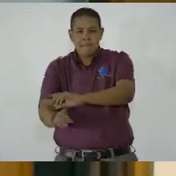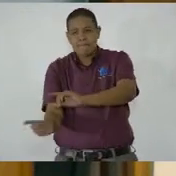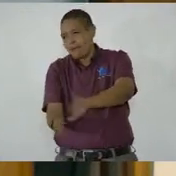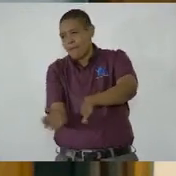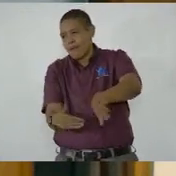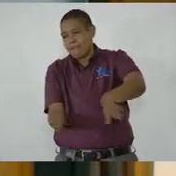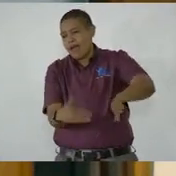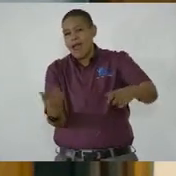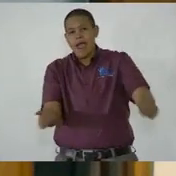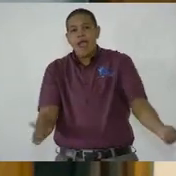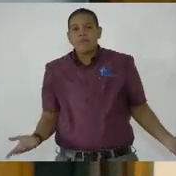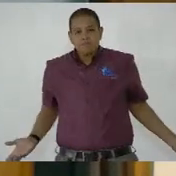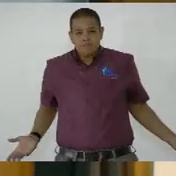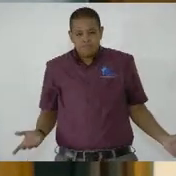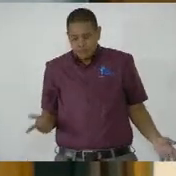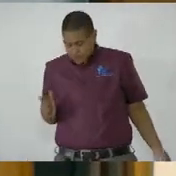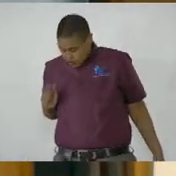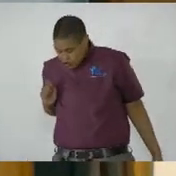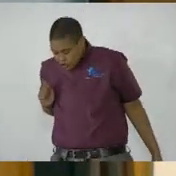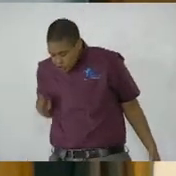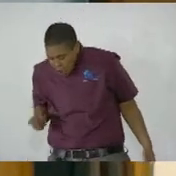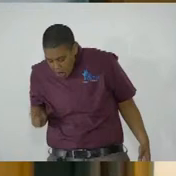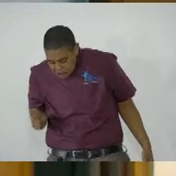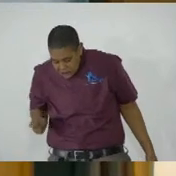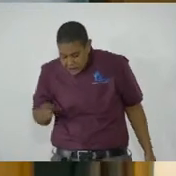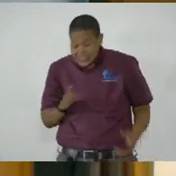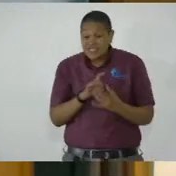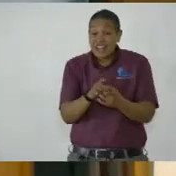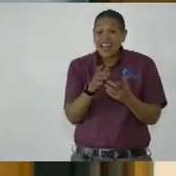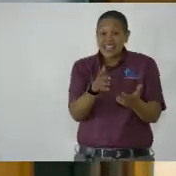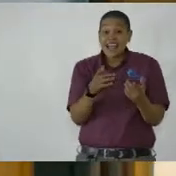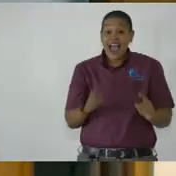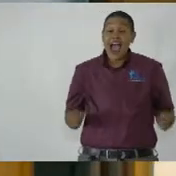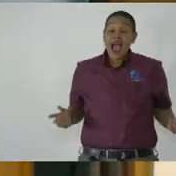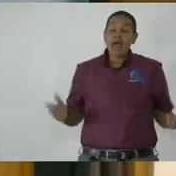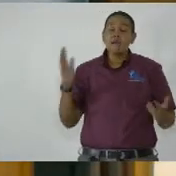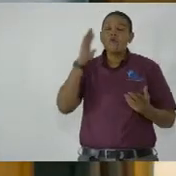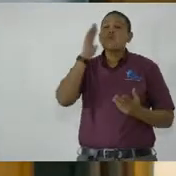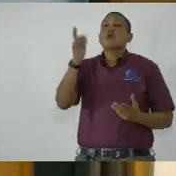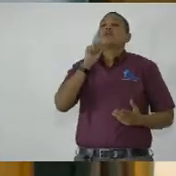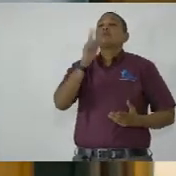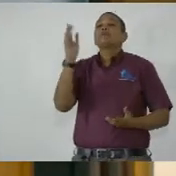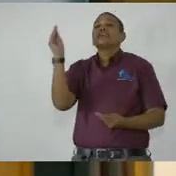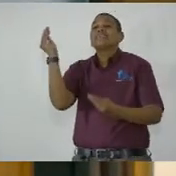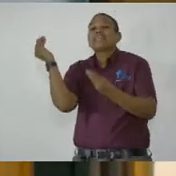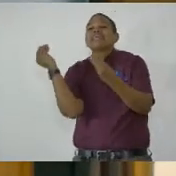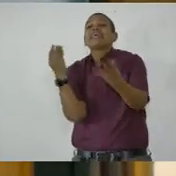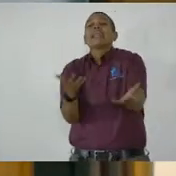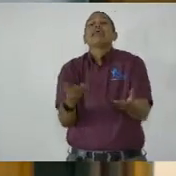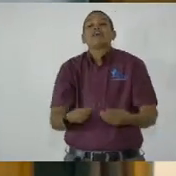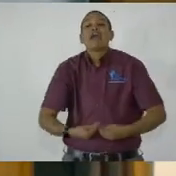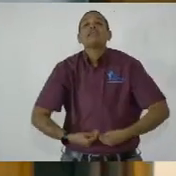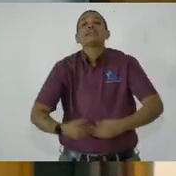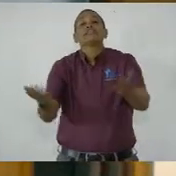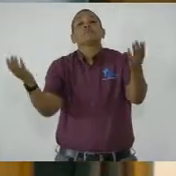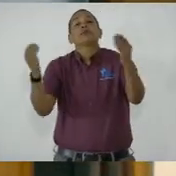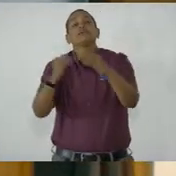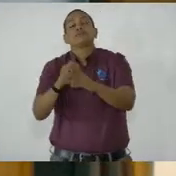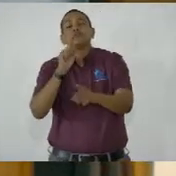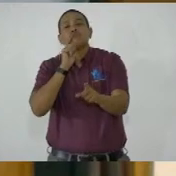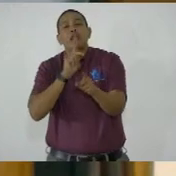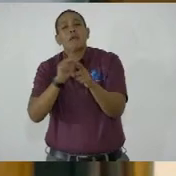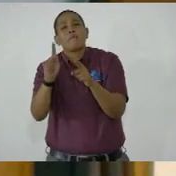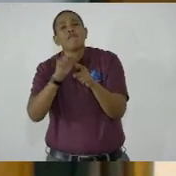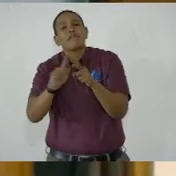fantastic. Justice in such cases, Madam Speaker, would be delivered and dispensed in a very